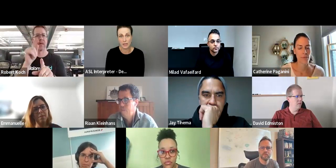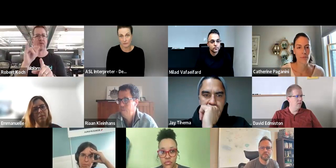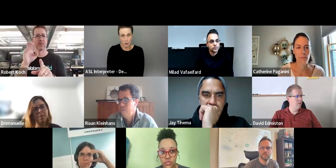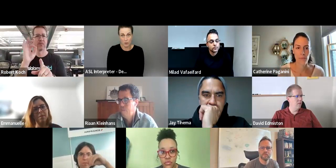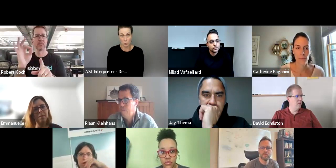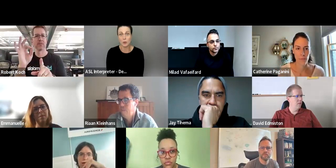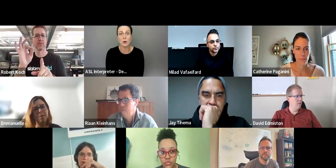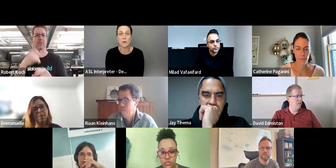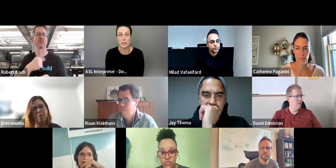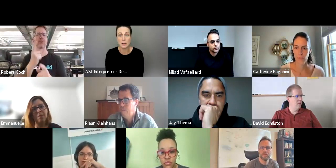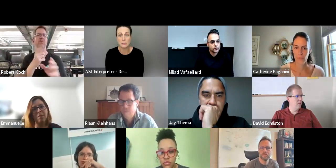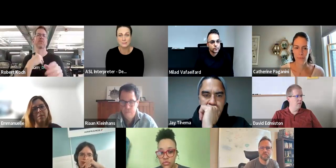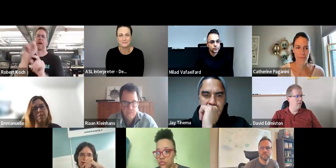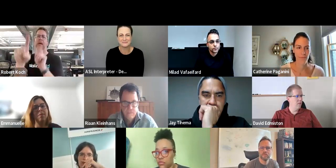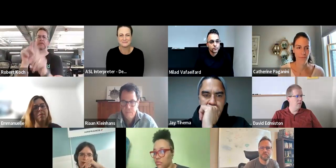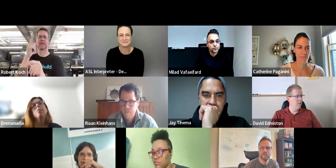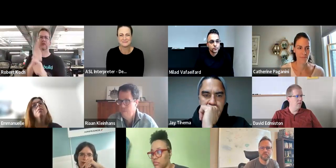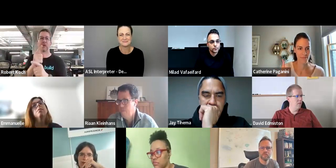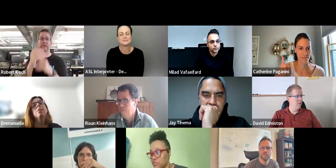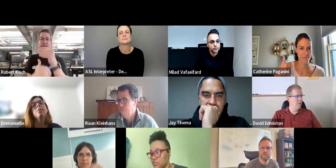So everybody feel comfortable with the code of conduct.